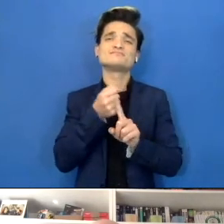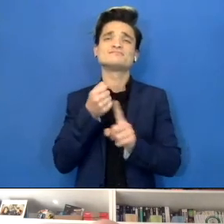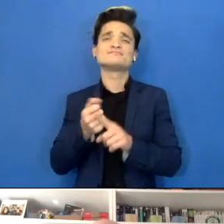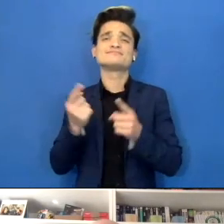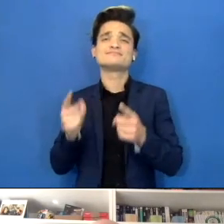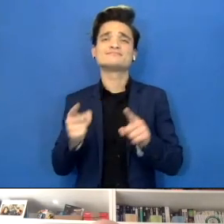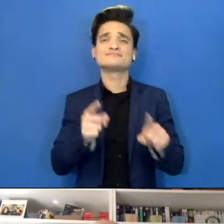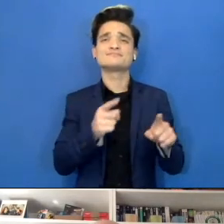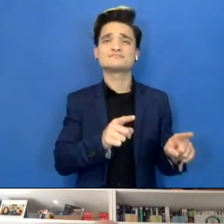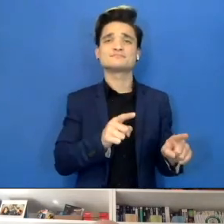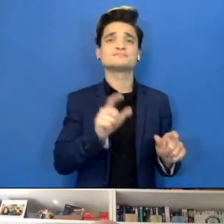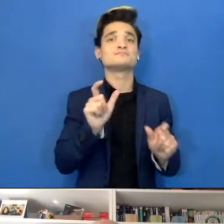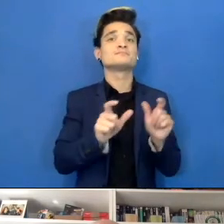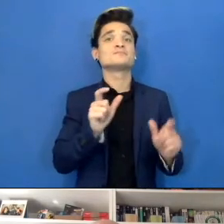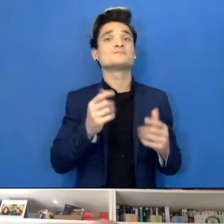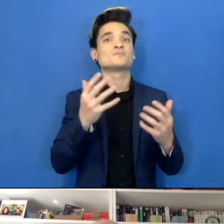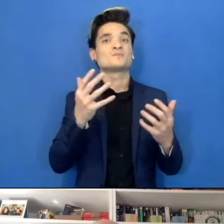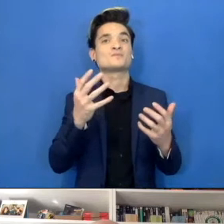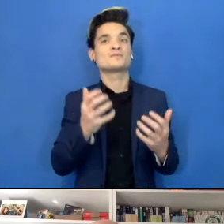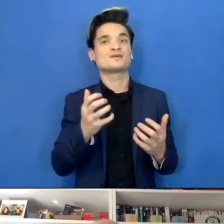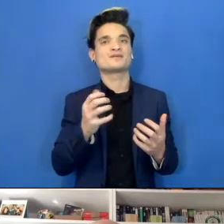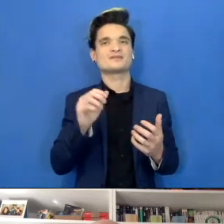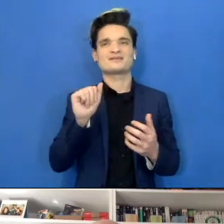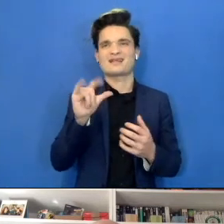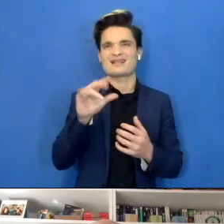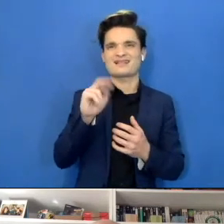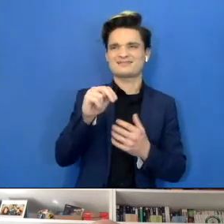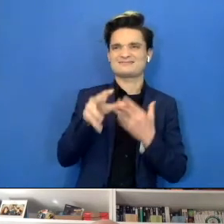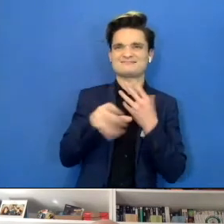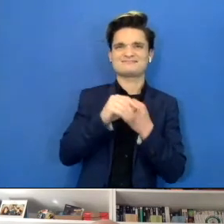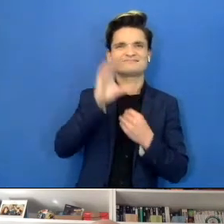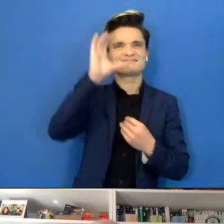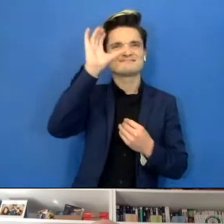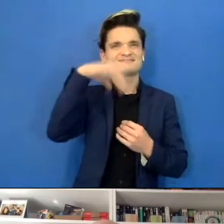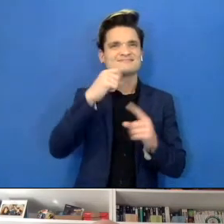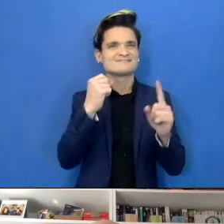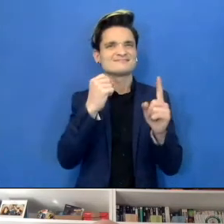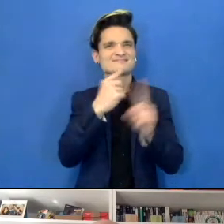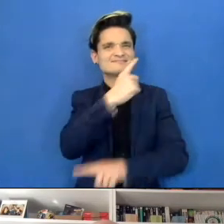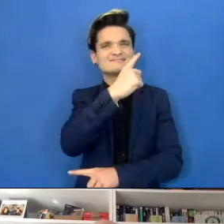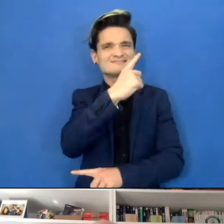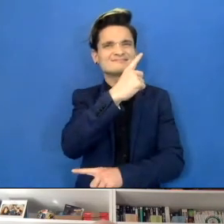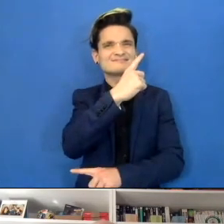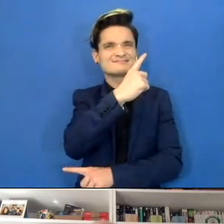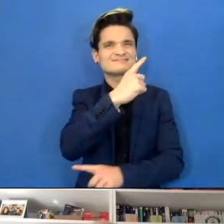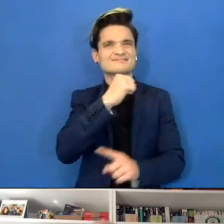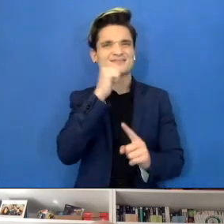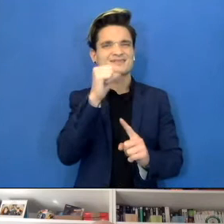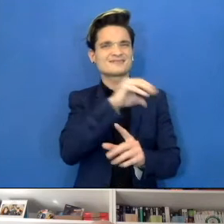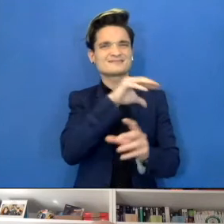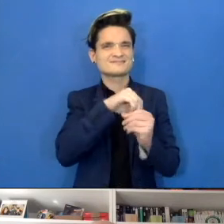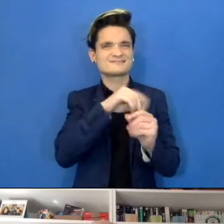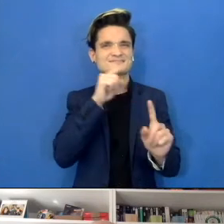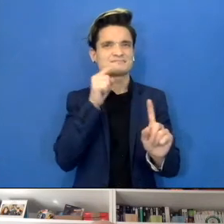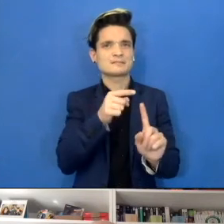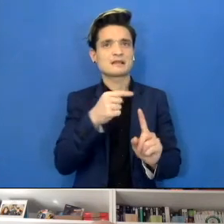divert it from a line that was working to add something else, because maybe in a moment of panic, we've added something because we thought